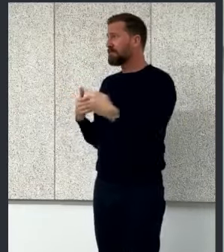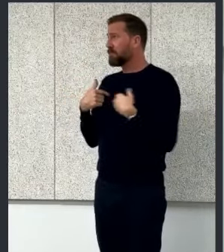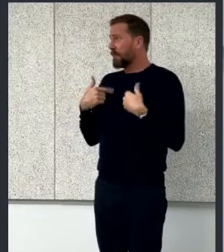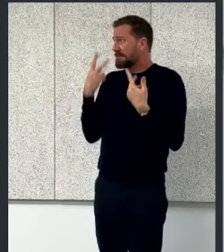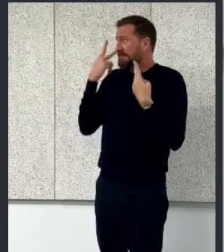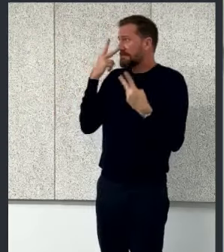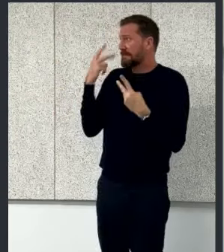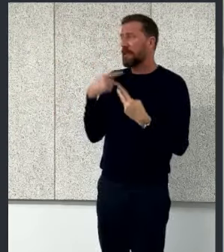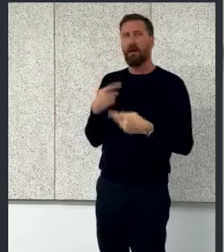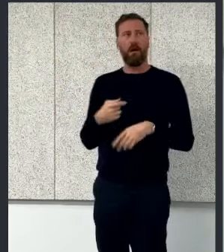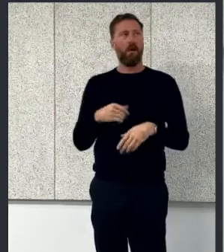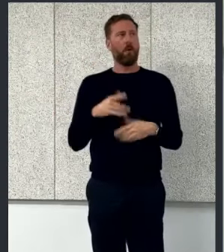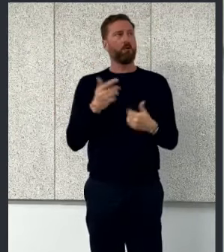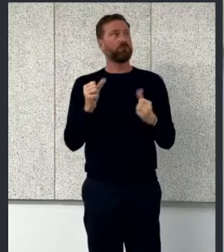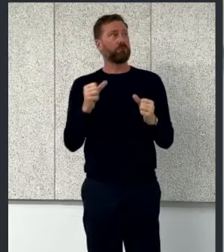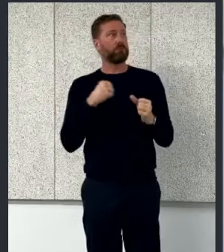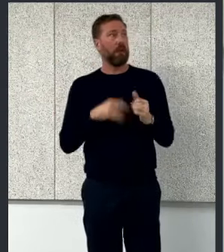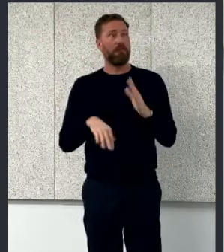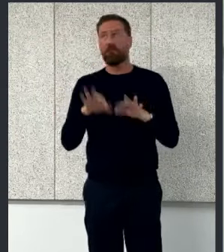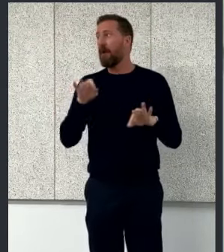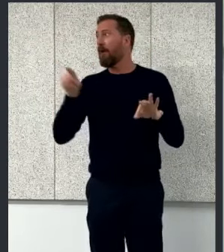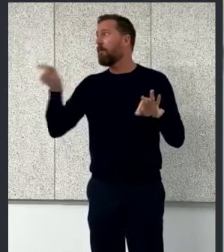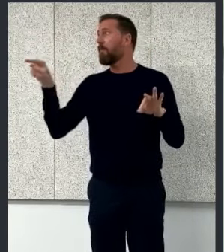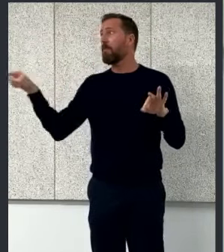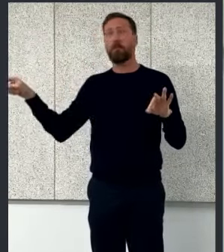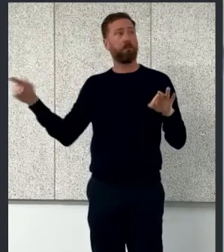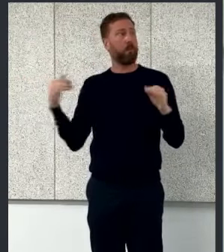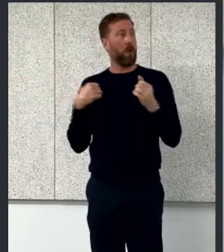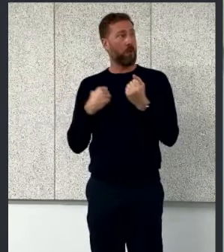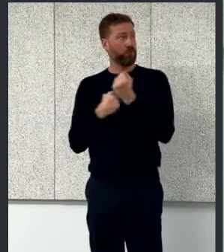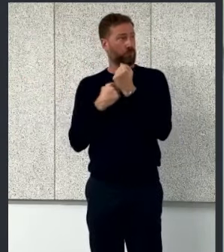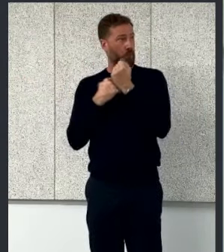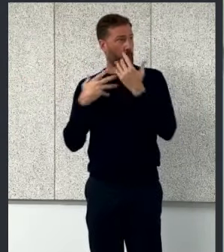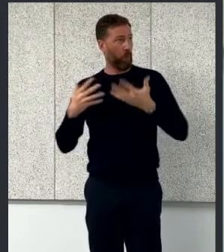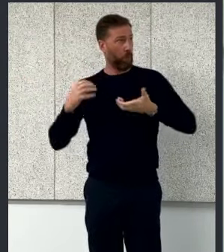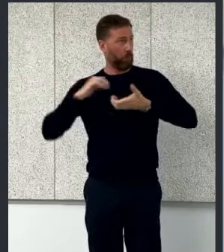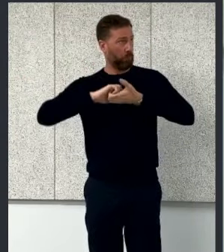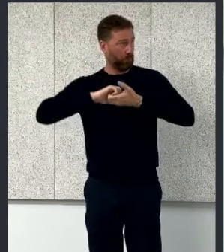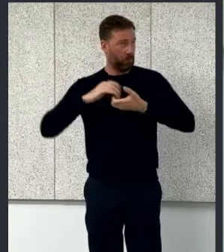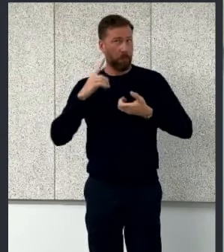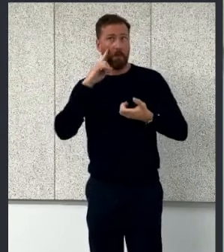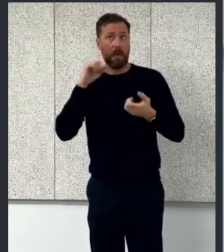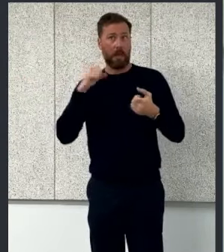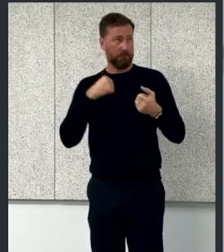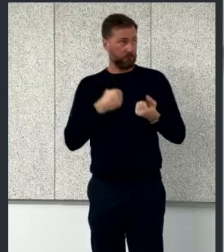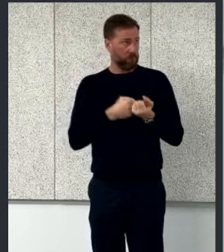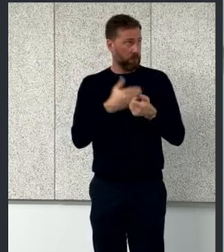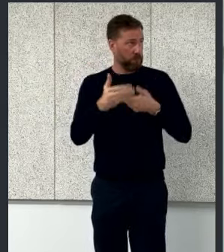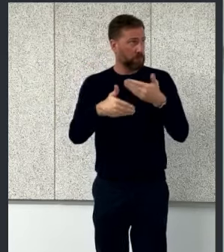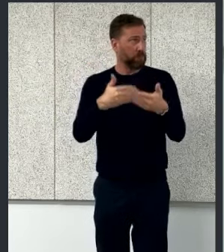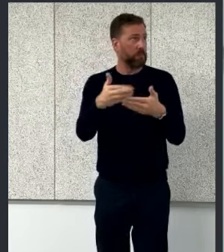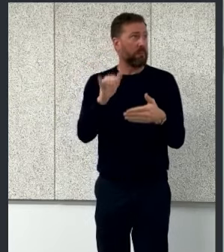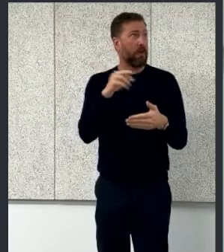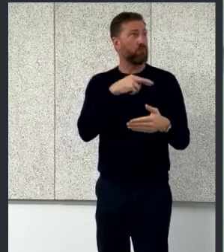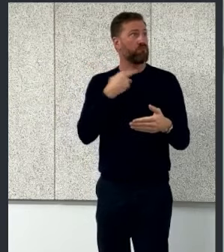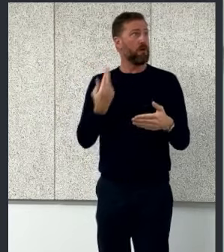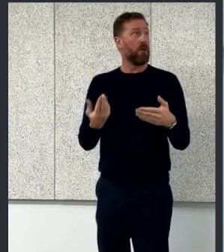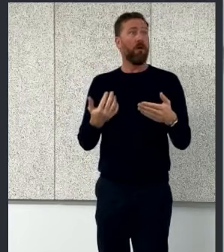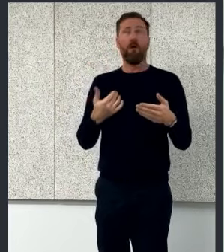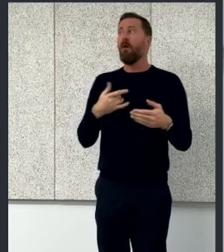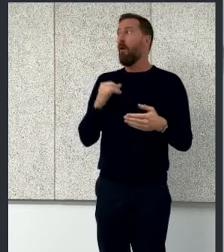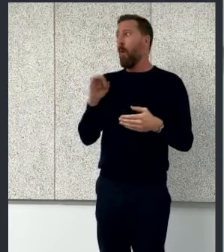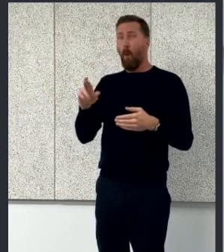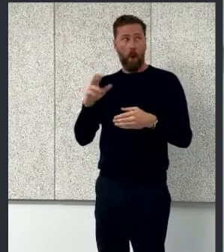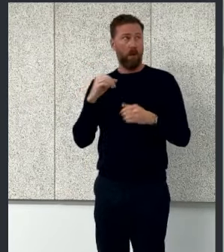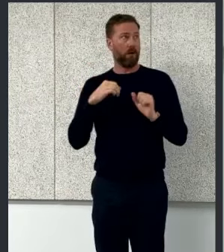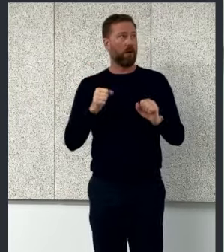try, and find some partners who will maybe help you support that risk, or at least like give you a strong pat on the back